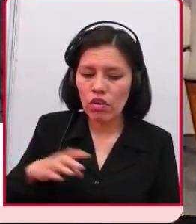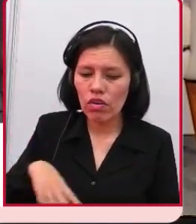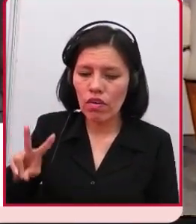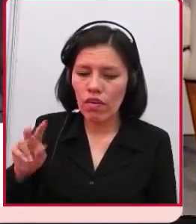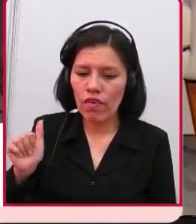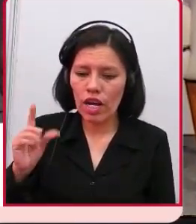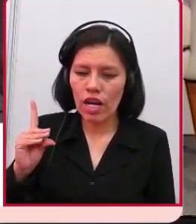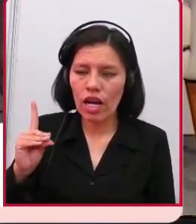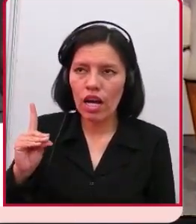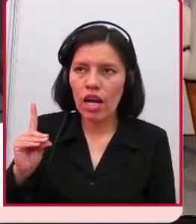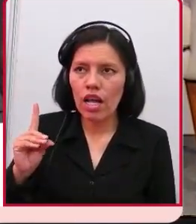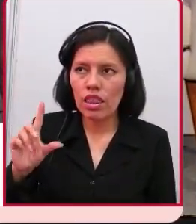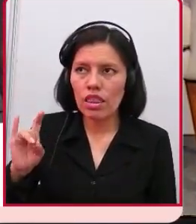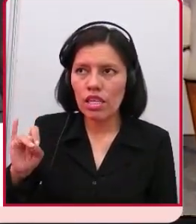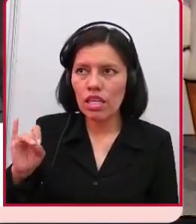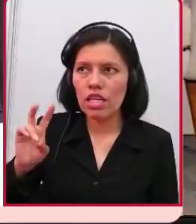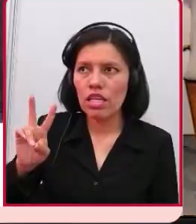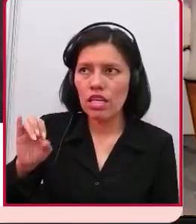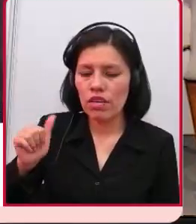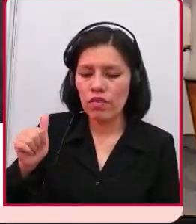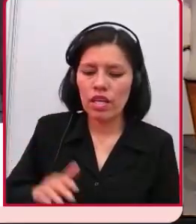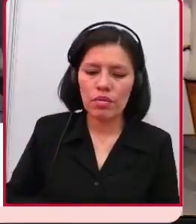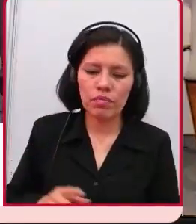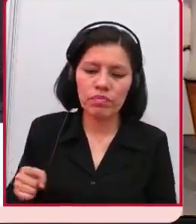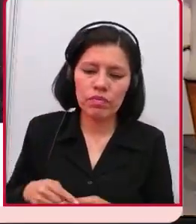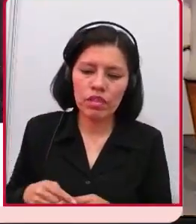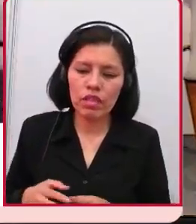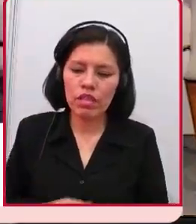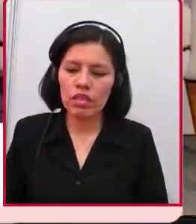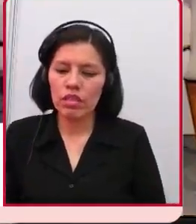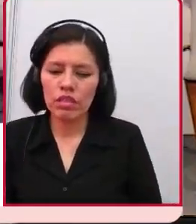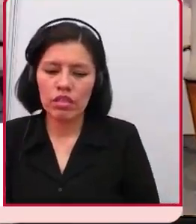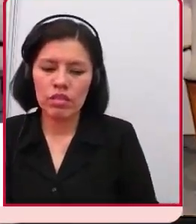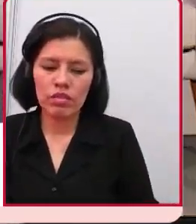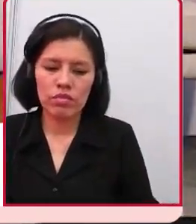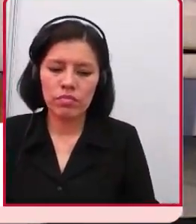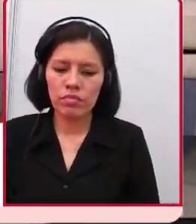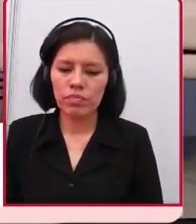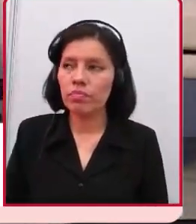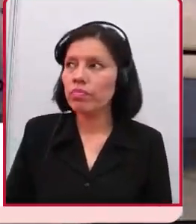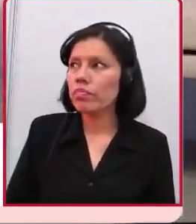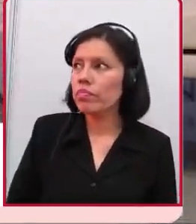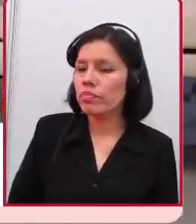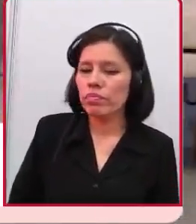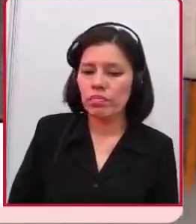sorting process before the flotation of copper molybdenum separation circuit at